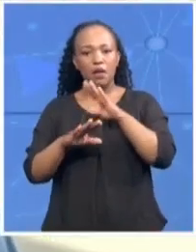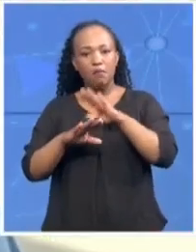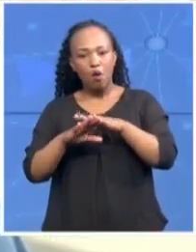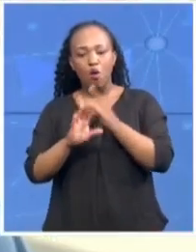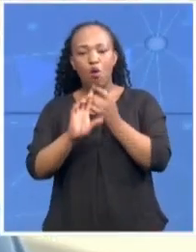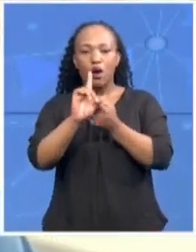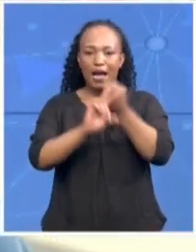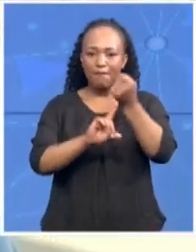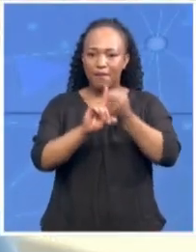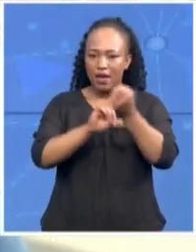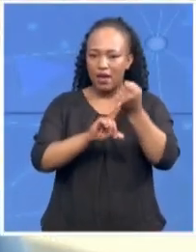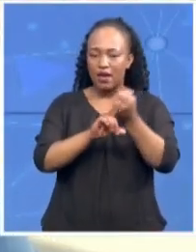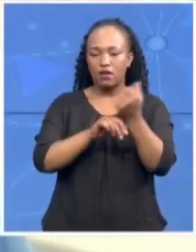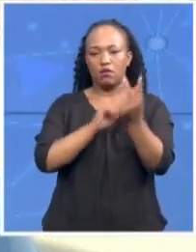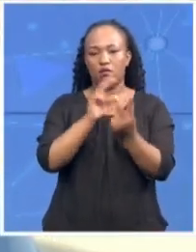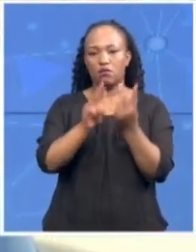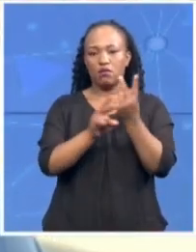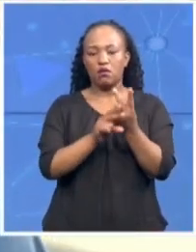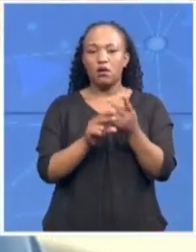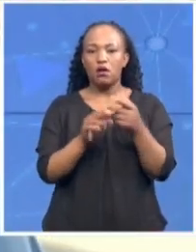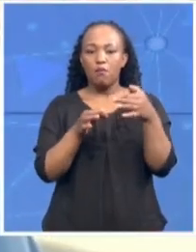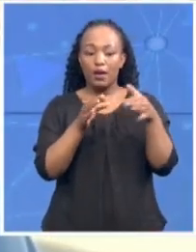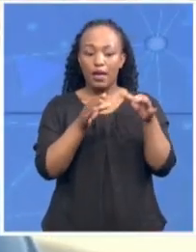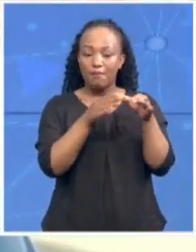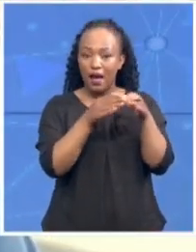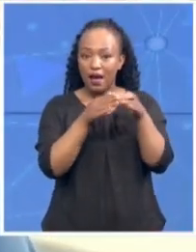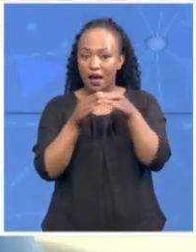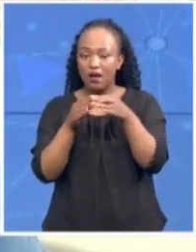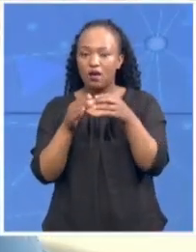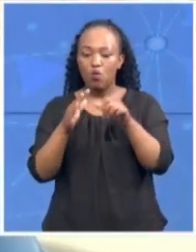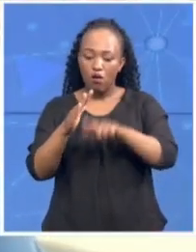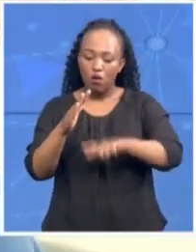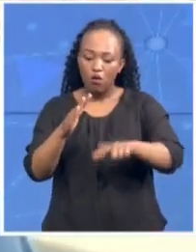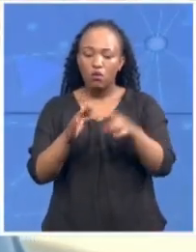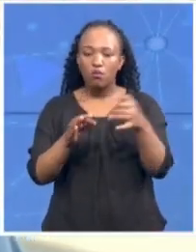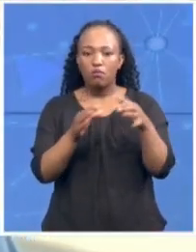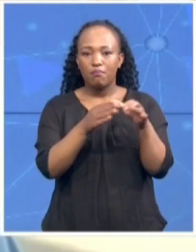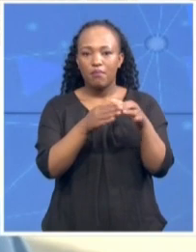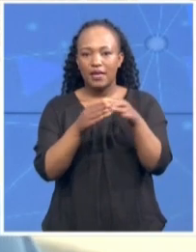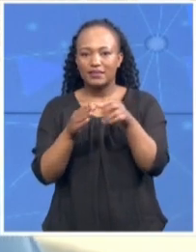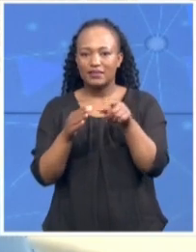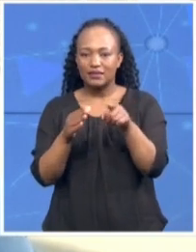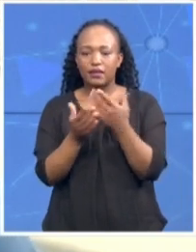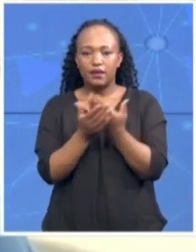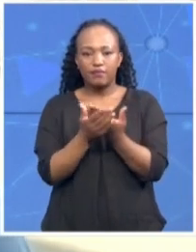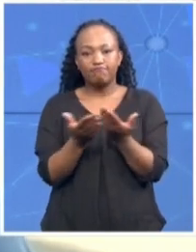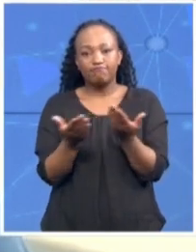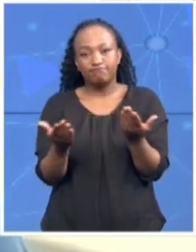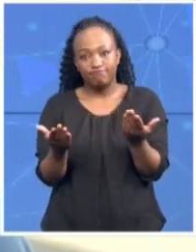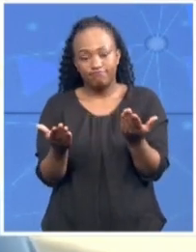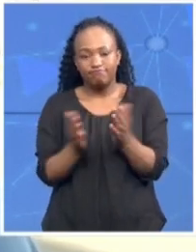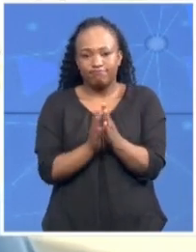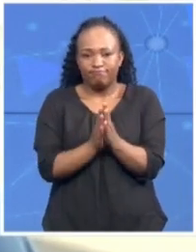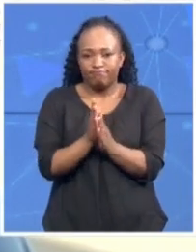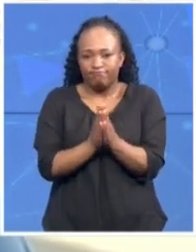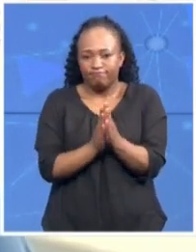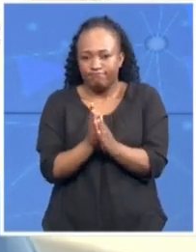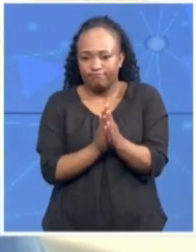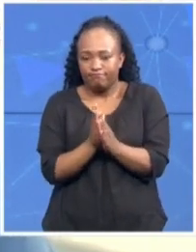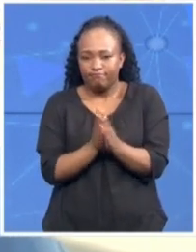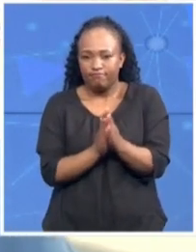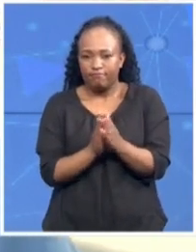parties, especially localized political parties, may very well have an edge, seeing that they have a local identity, they